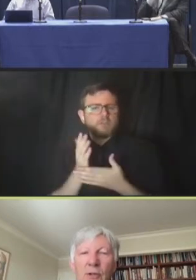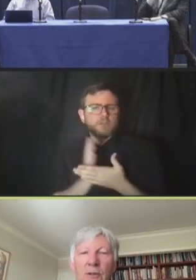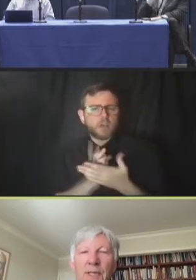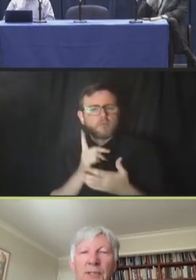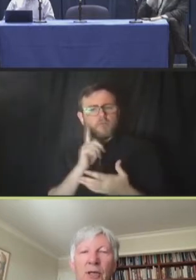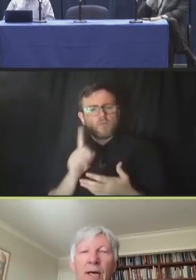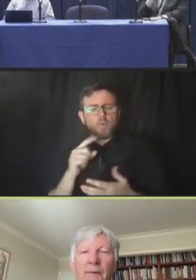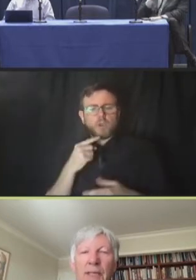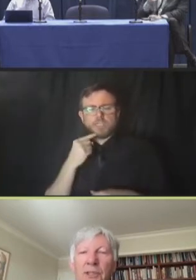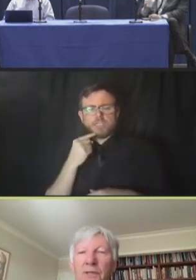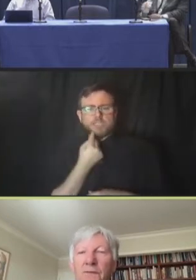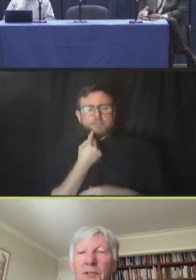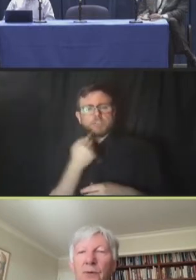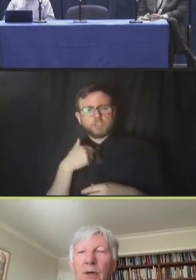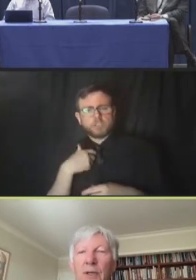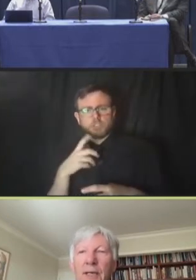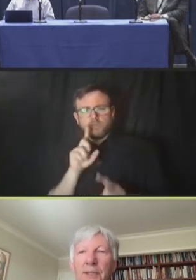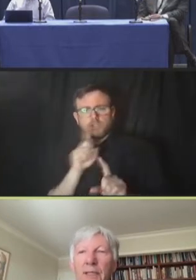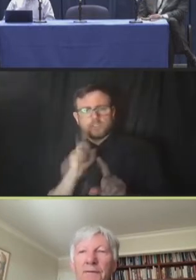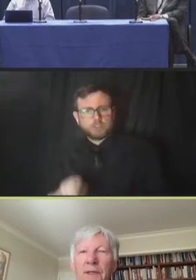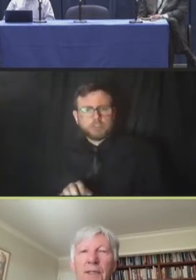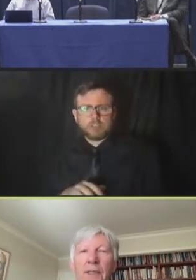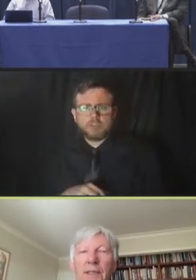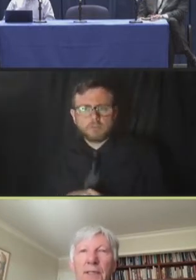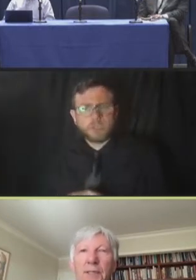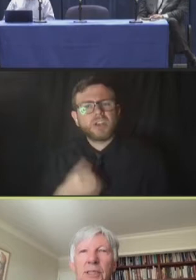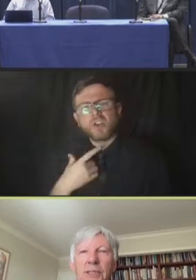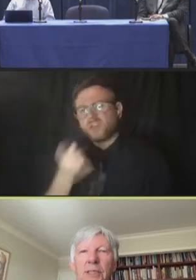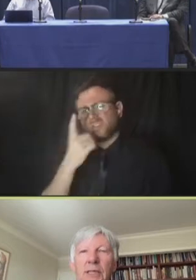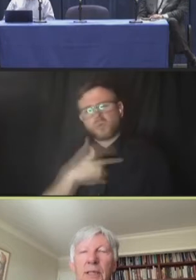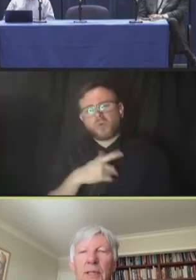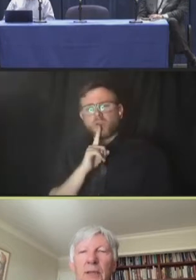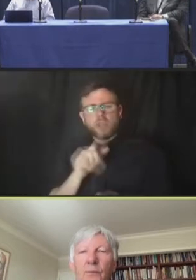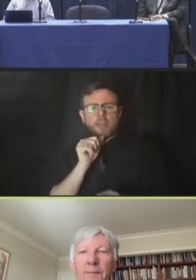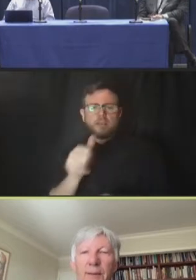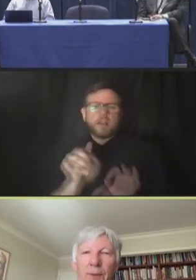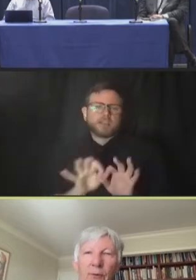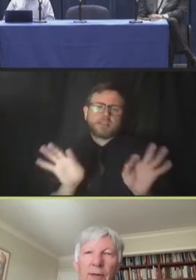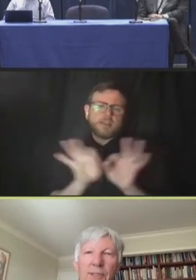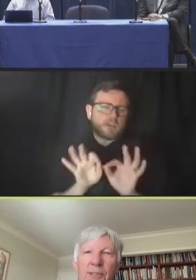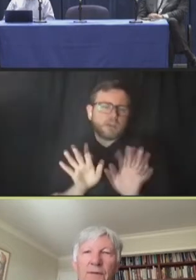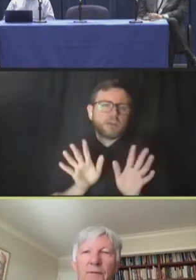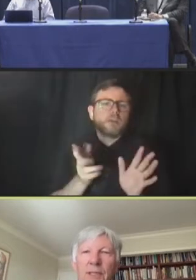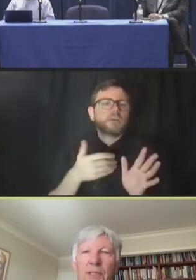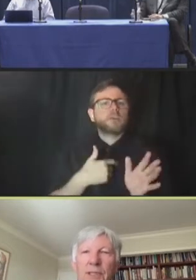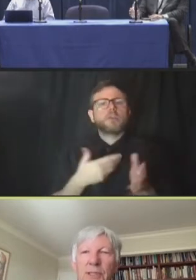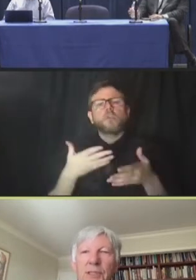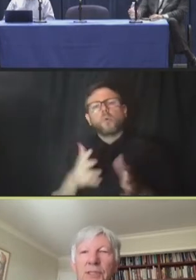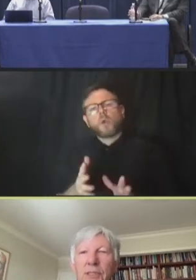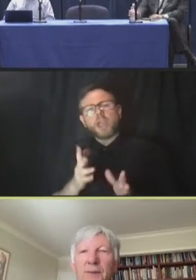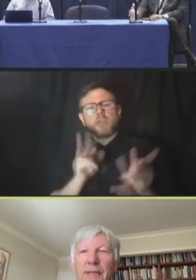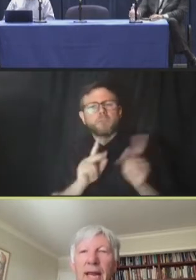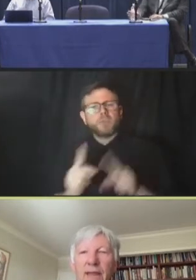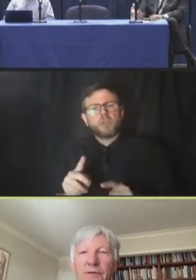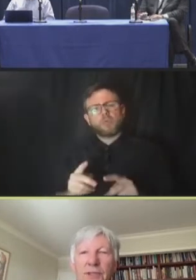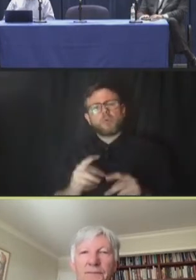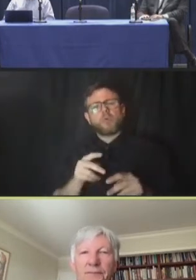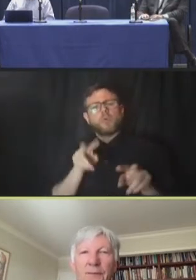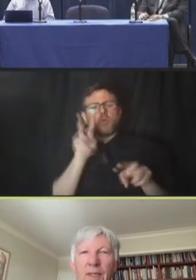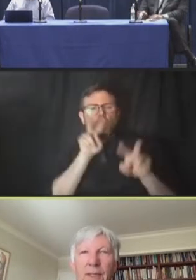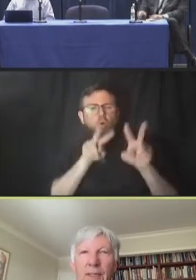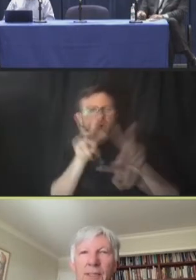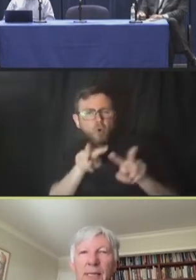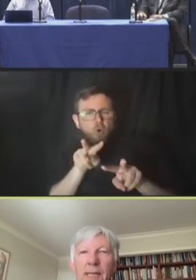interaction terms, that is combinations of these, were all non-significant, again suggesting that the way people process information is to simply average